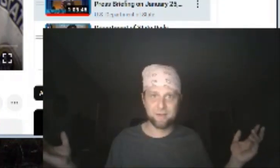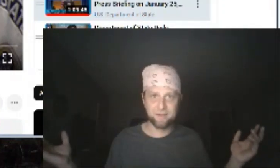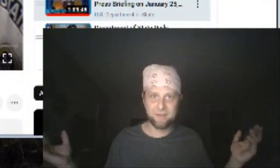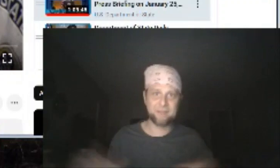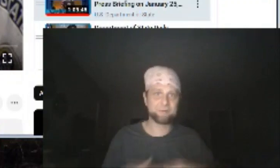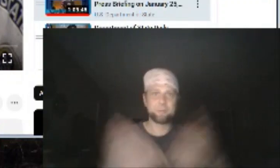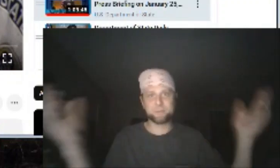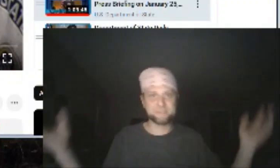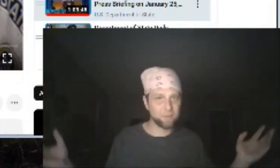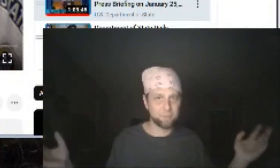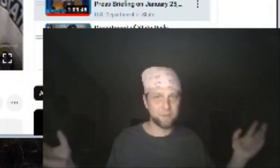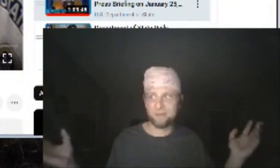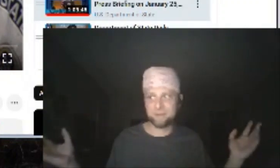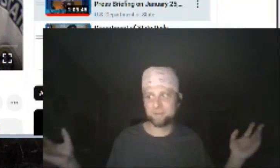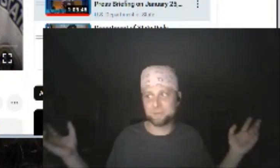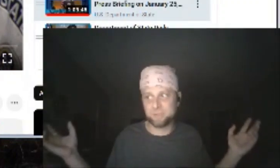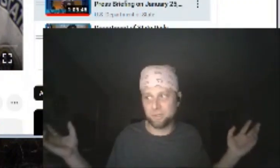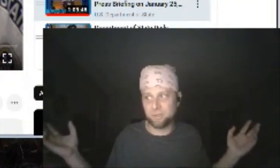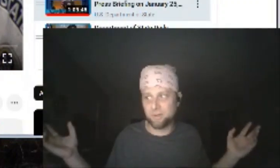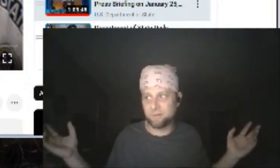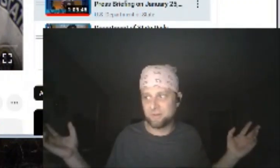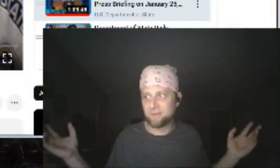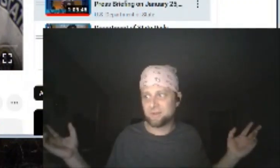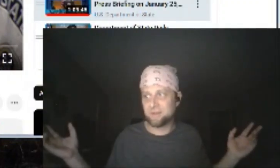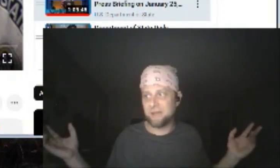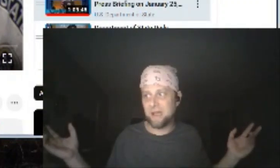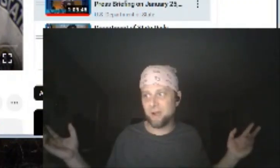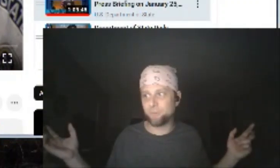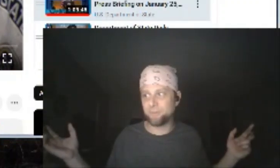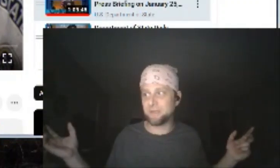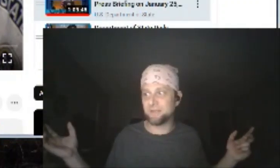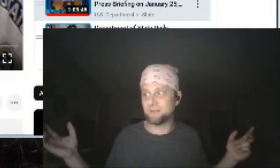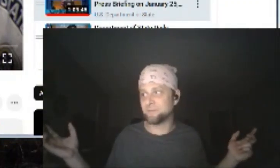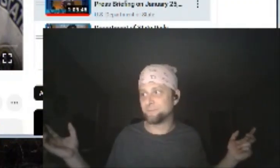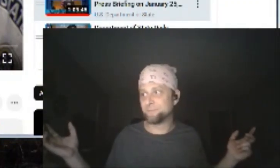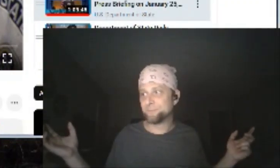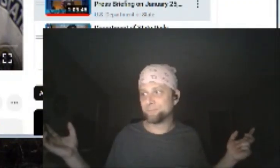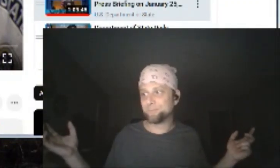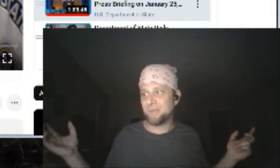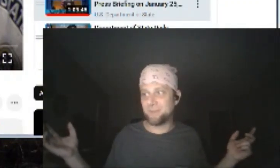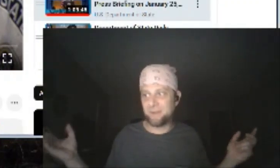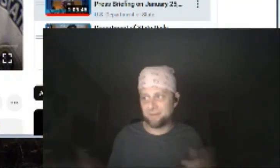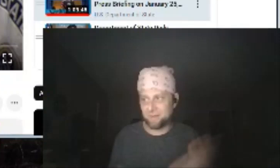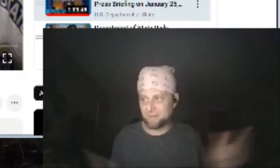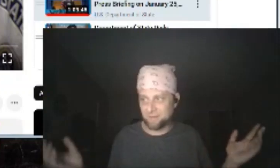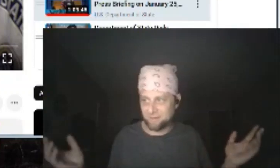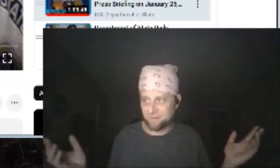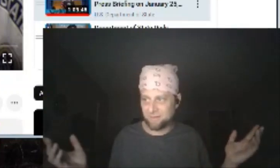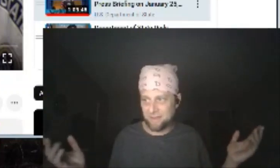that, and everybody was celebrating, and everything was good, and now we're fucking...